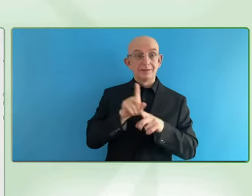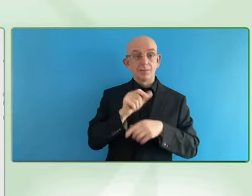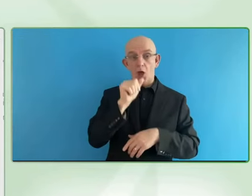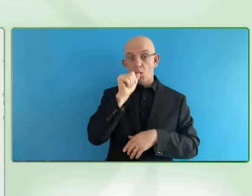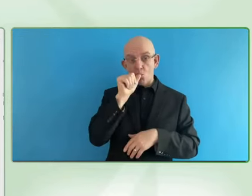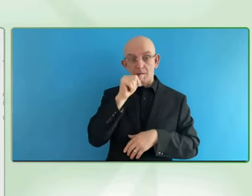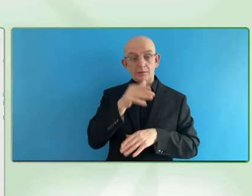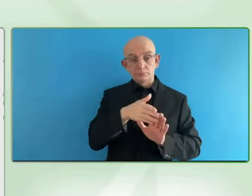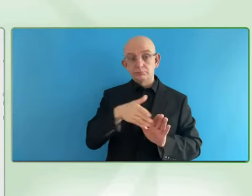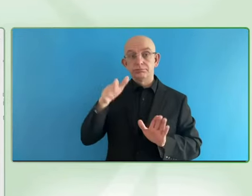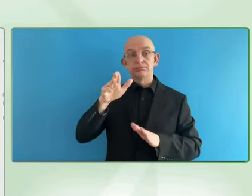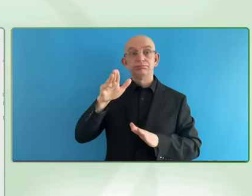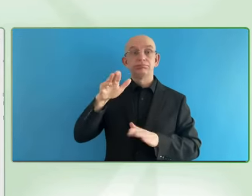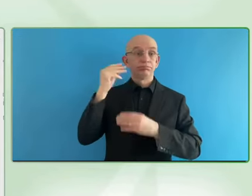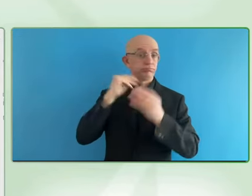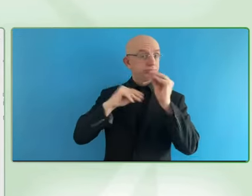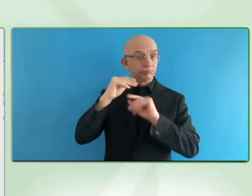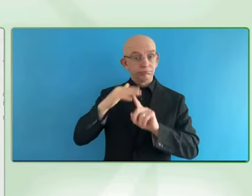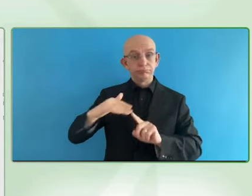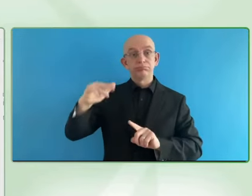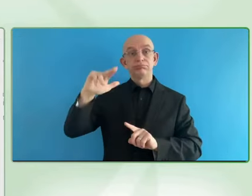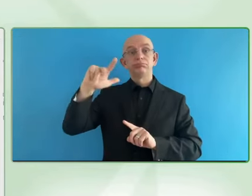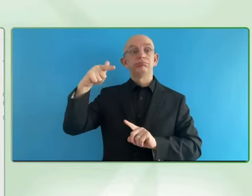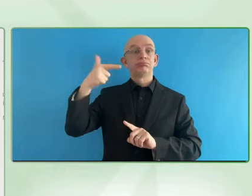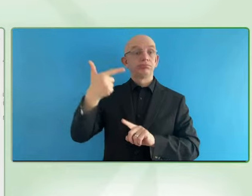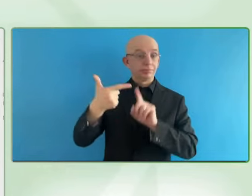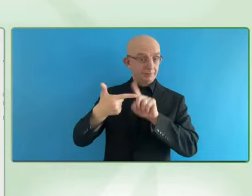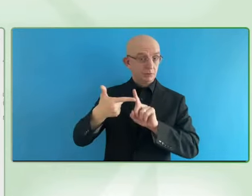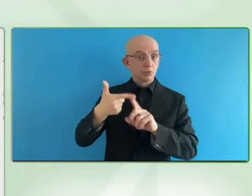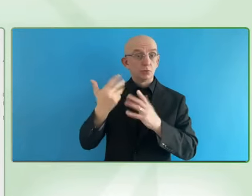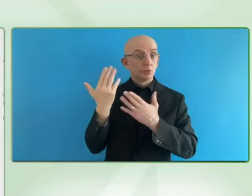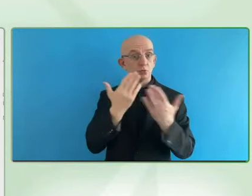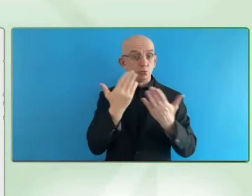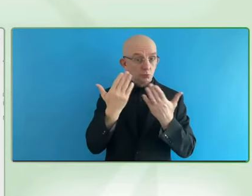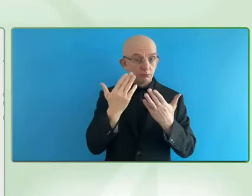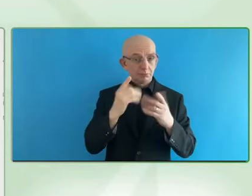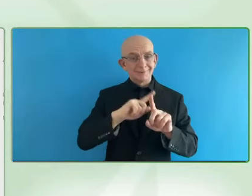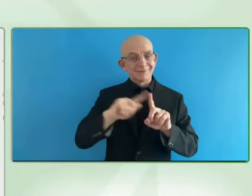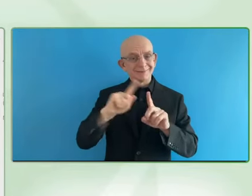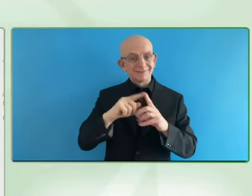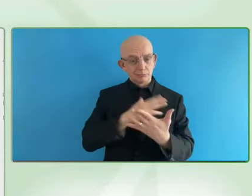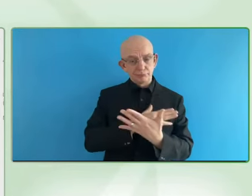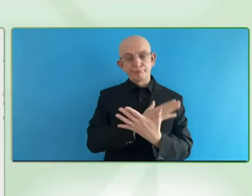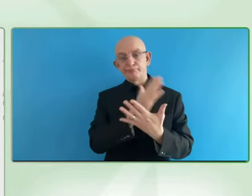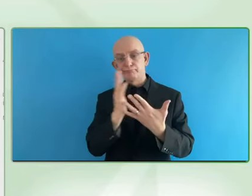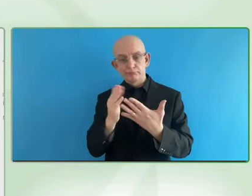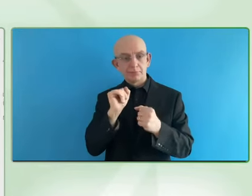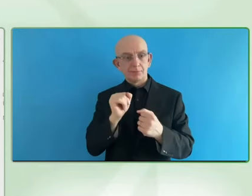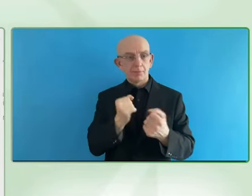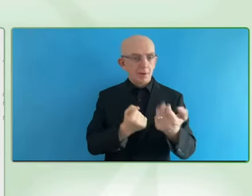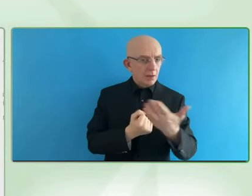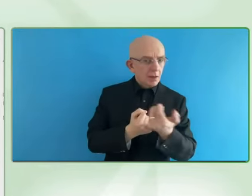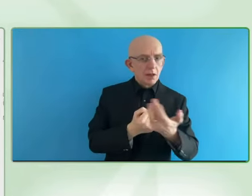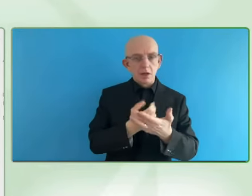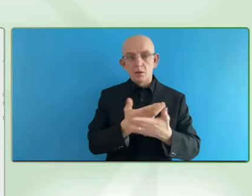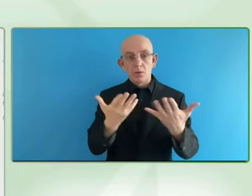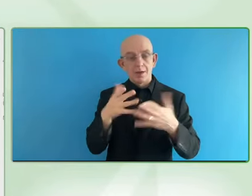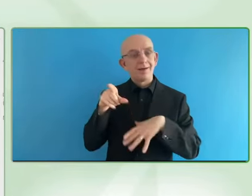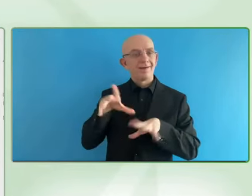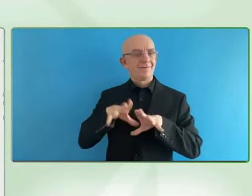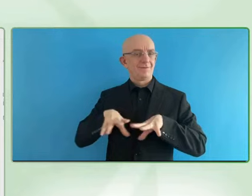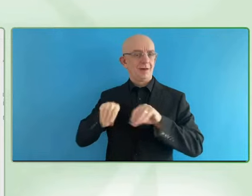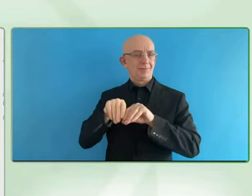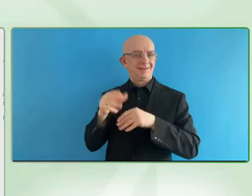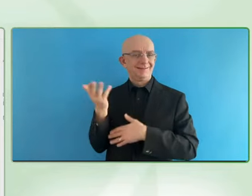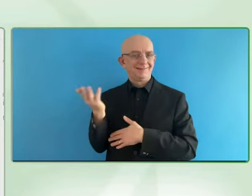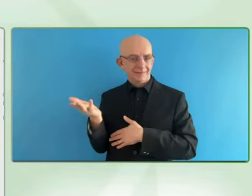staff, the definition of the same models everywhere in Italy,